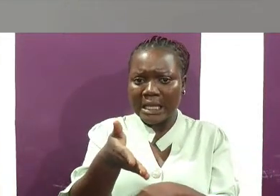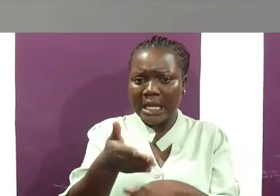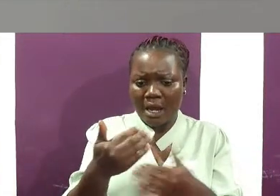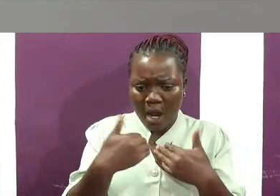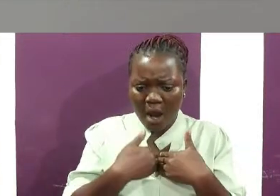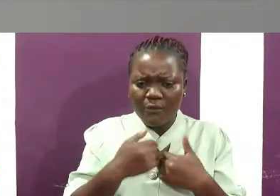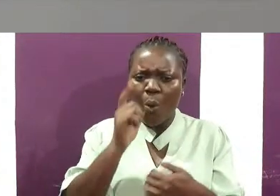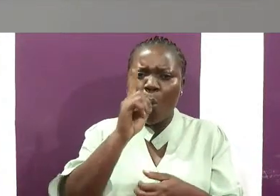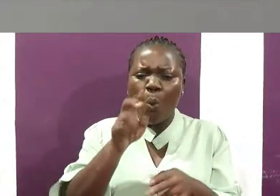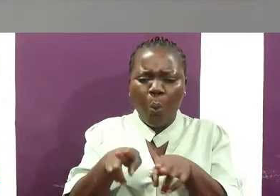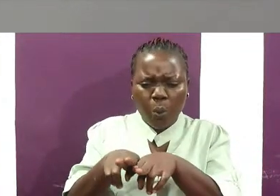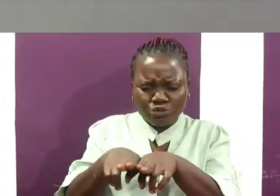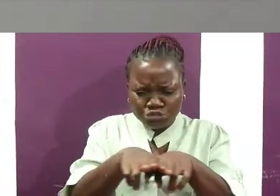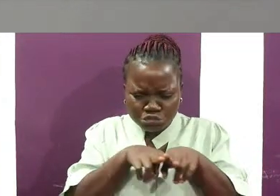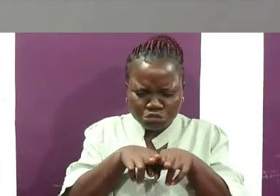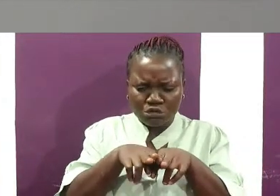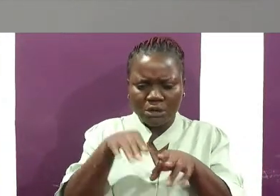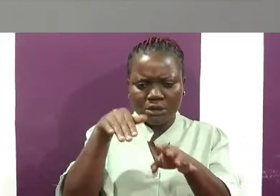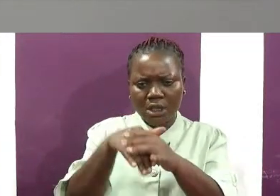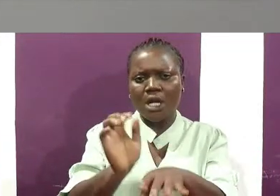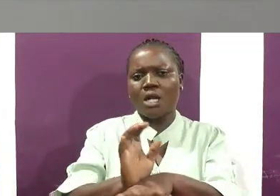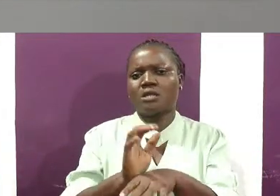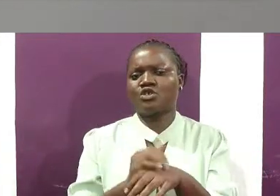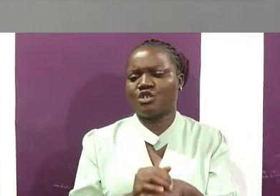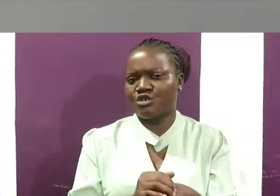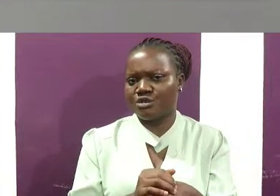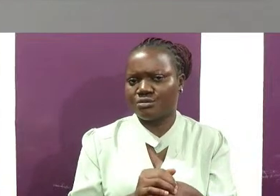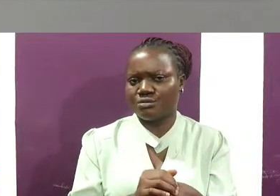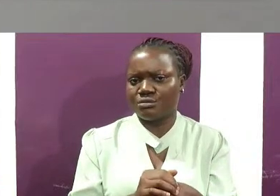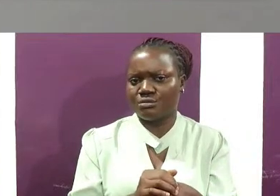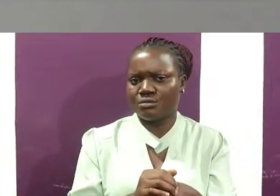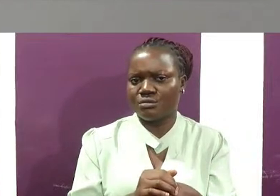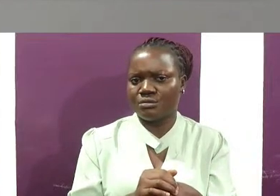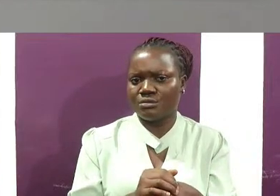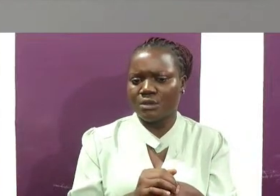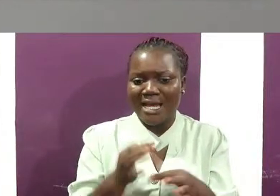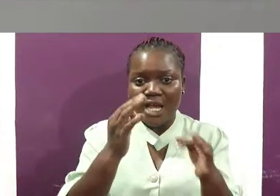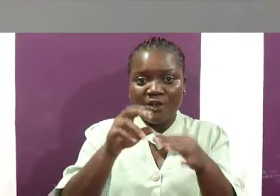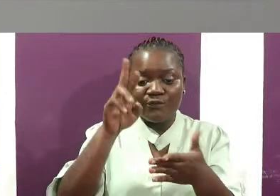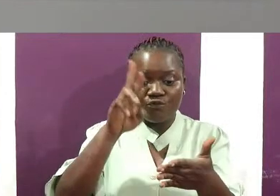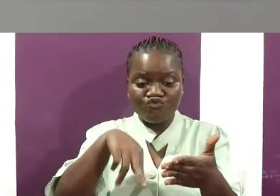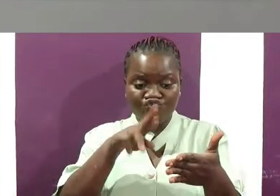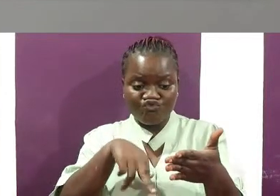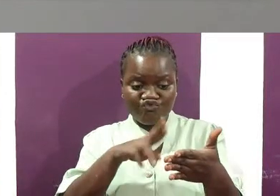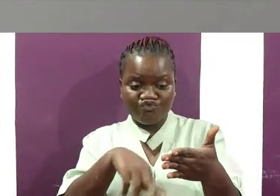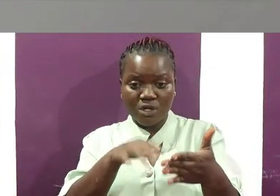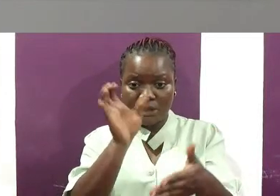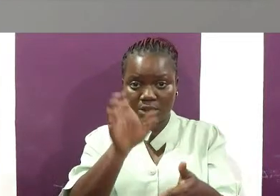And when you begin with me in Acts chapter 2, in